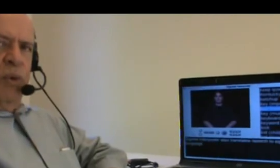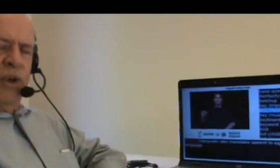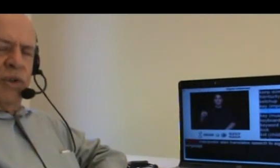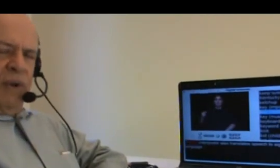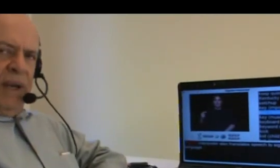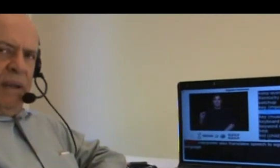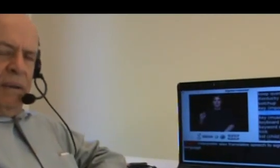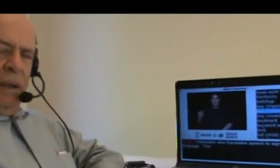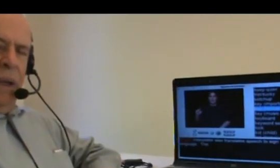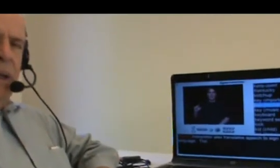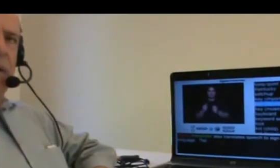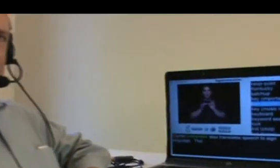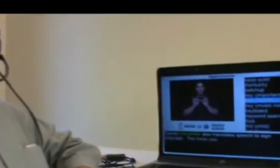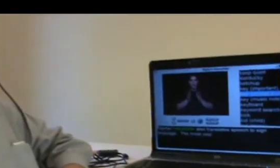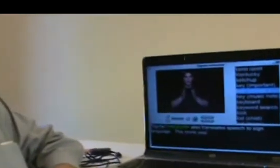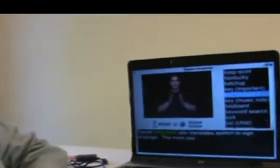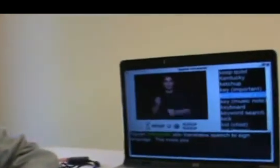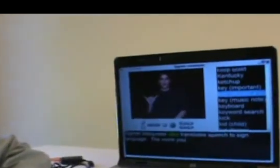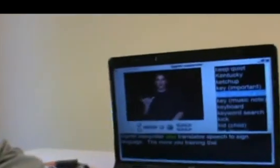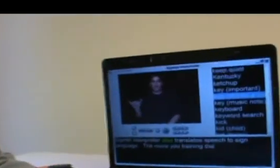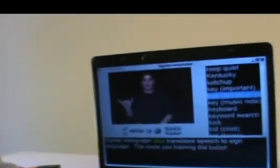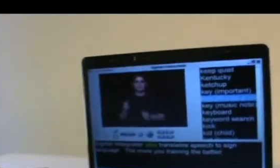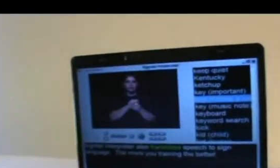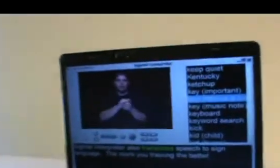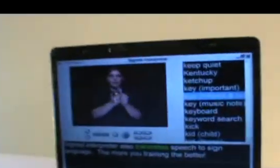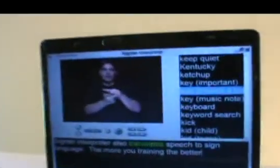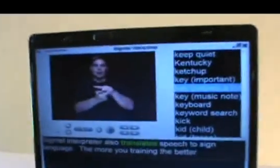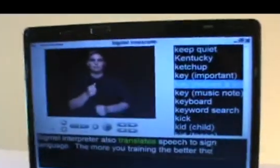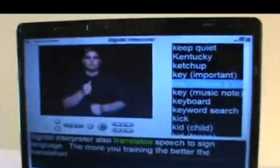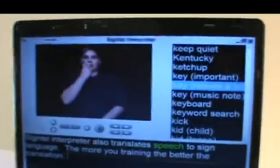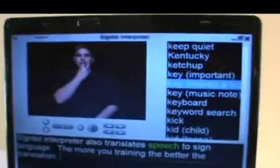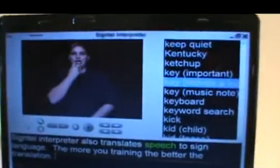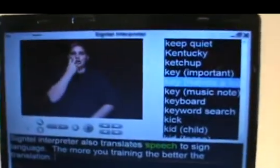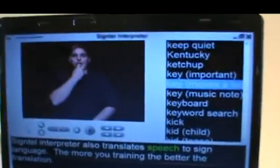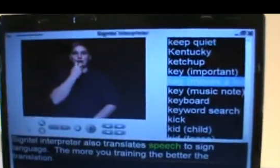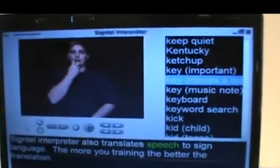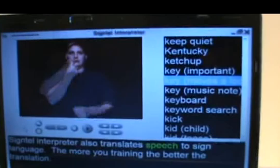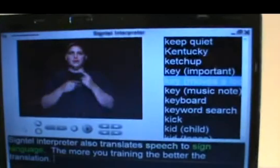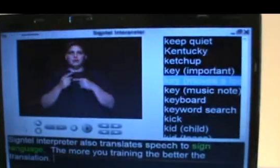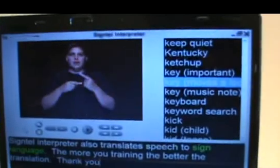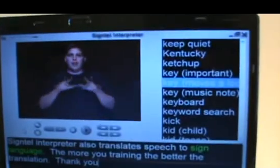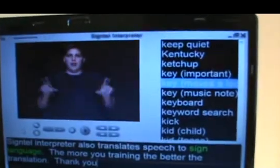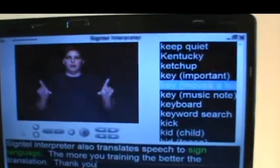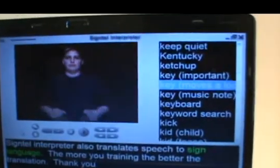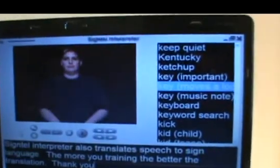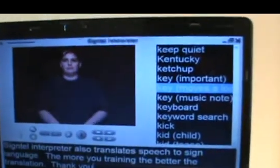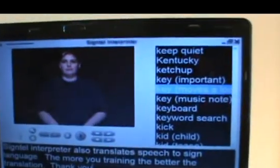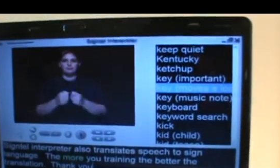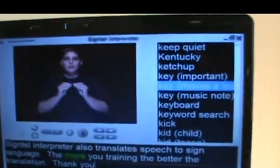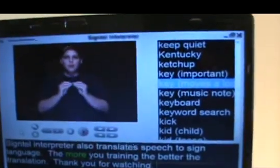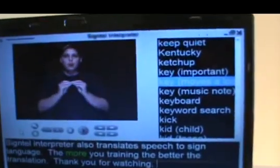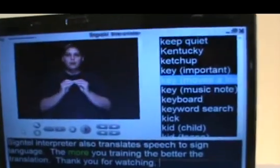The more you train it, the better the translation. Thank you for watching. Jay